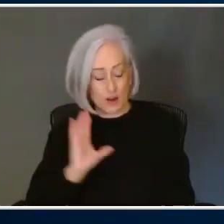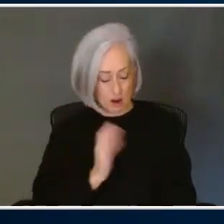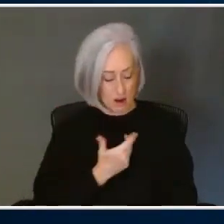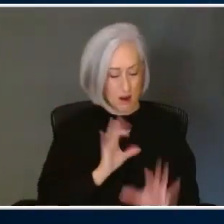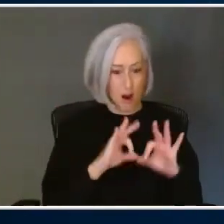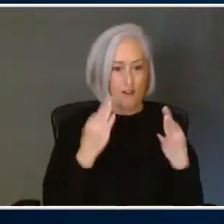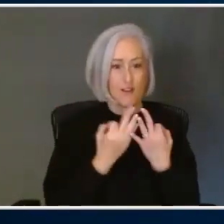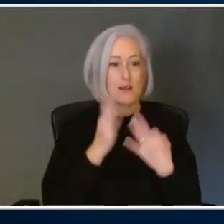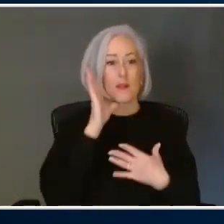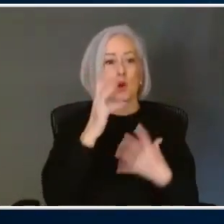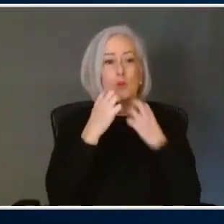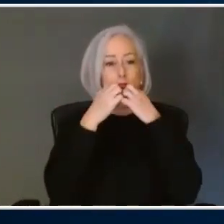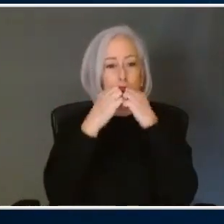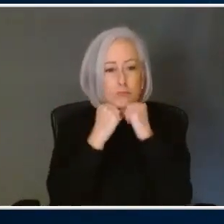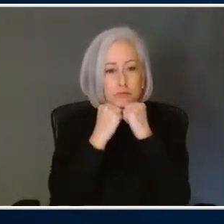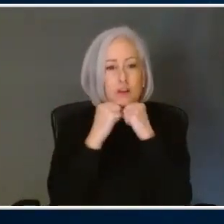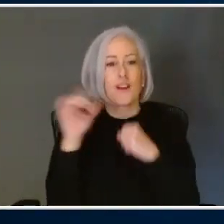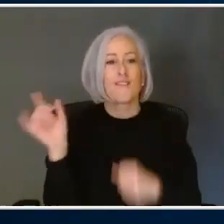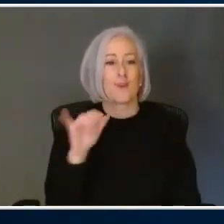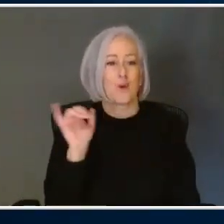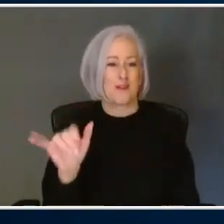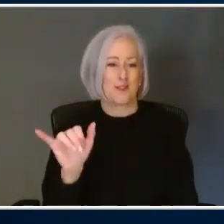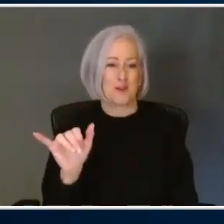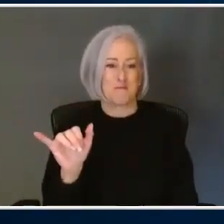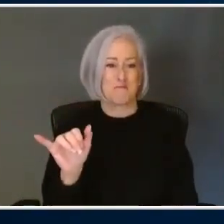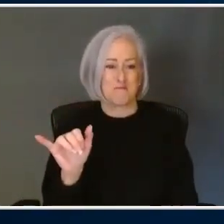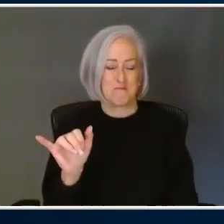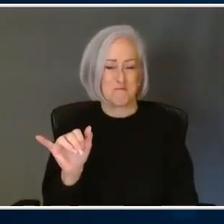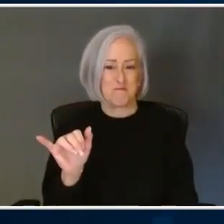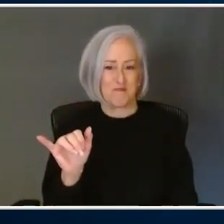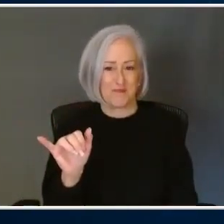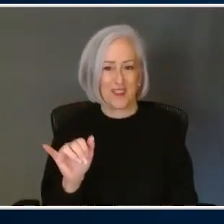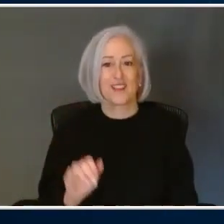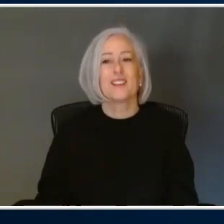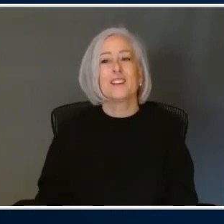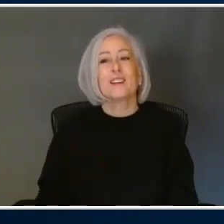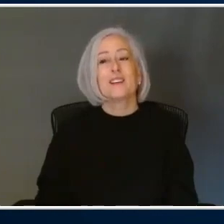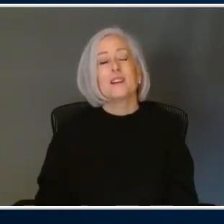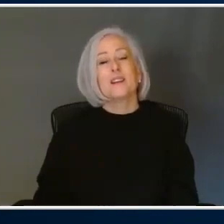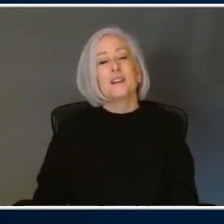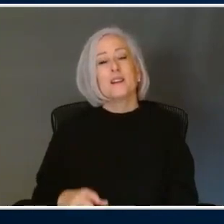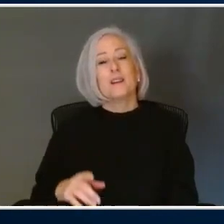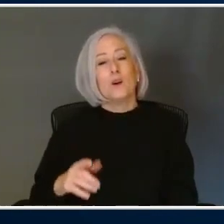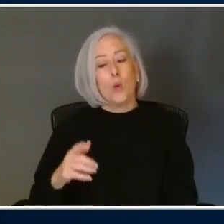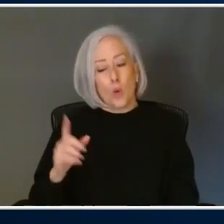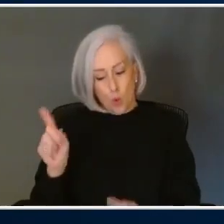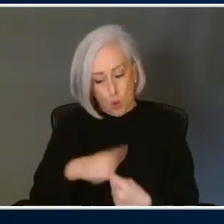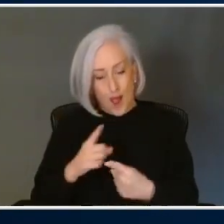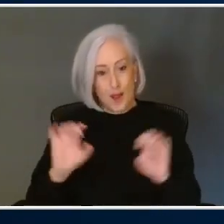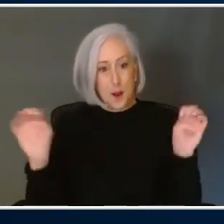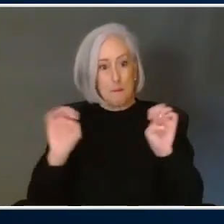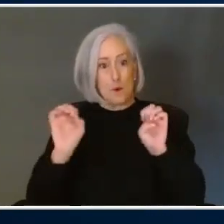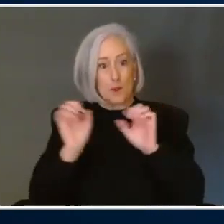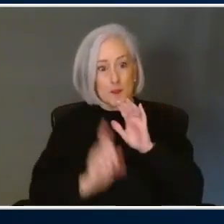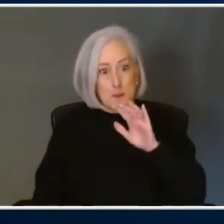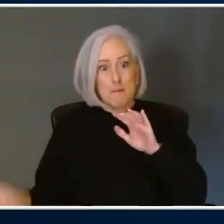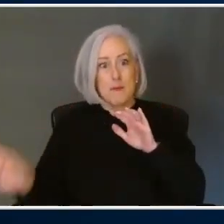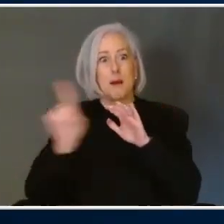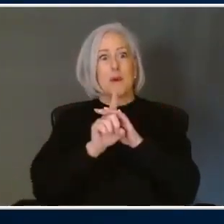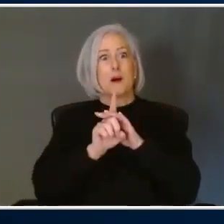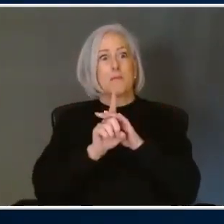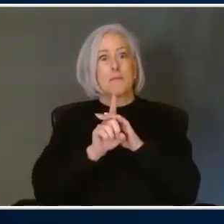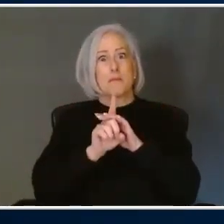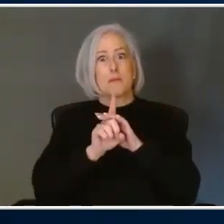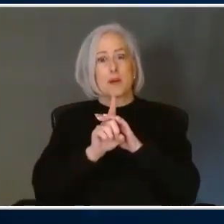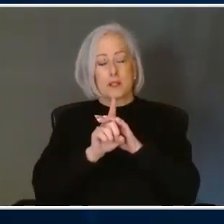those forever. It's so nice to be in when you're in a position of emergency and life is on the